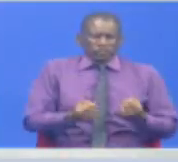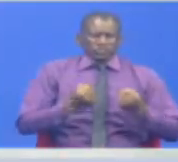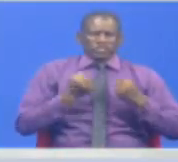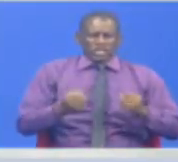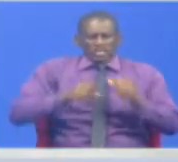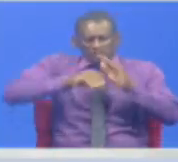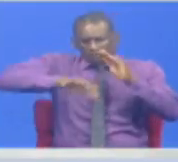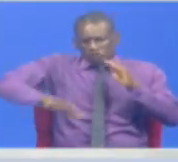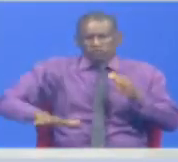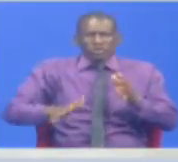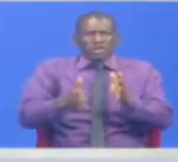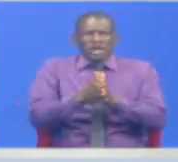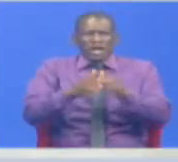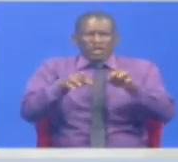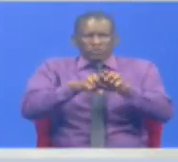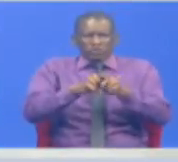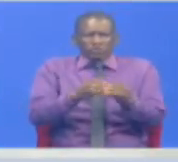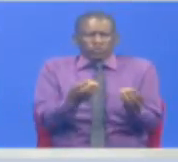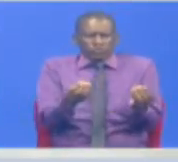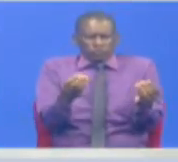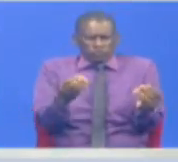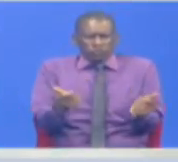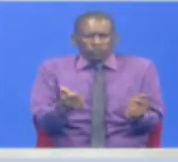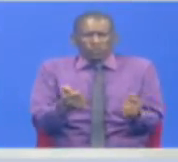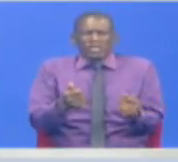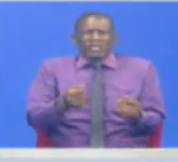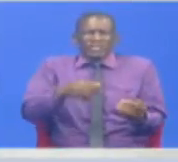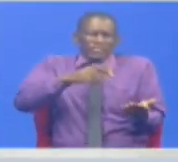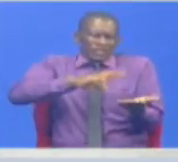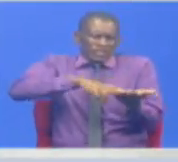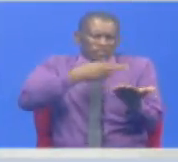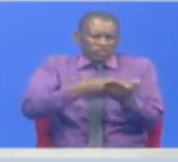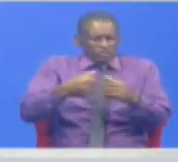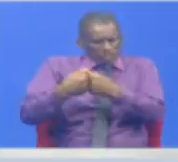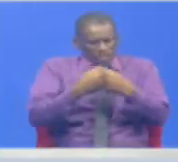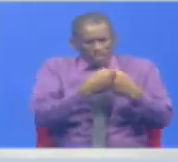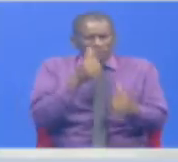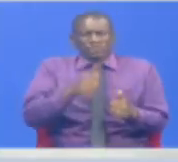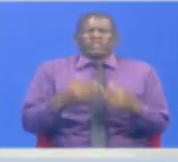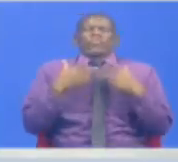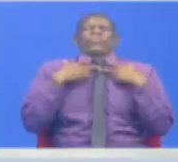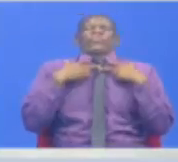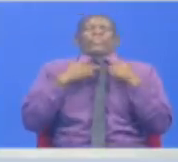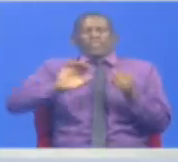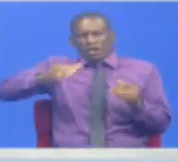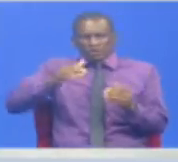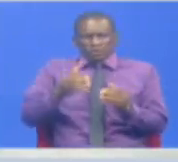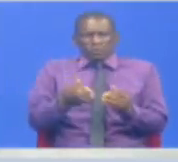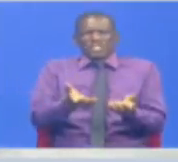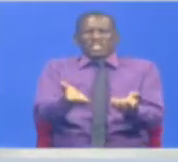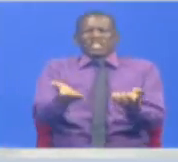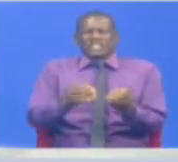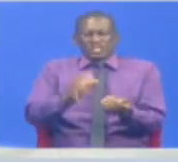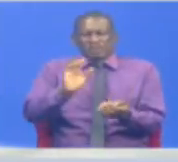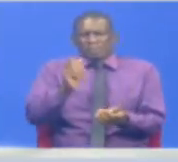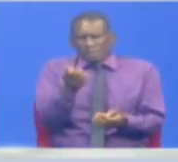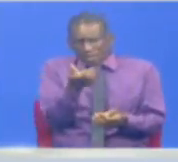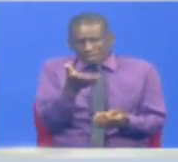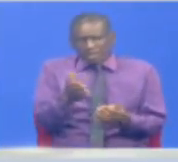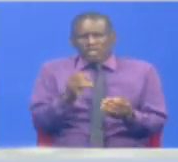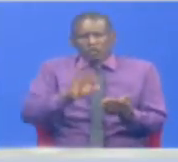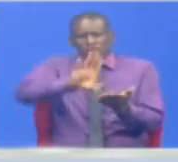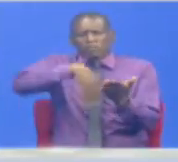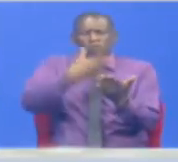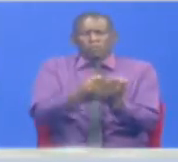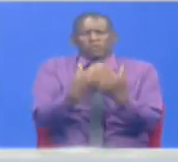devolution and unlock the revenue gridlock that has starved counties of the much-needed cash. His proposals have now been forwarded